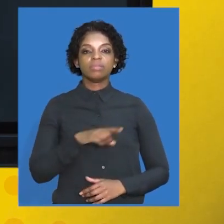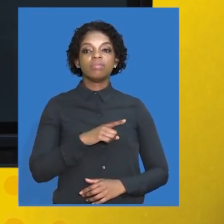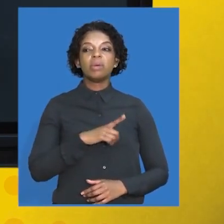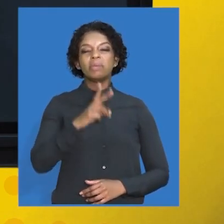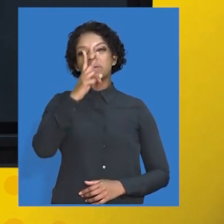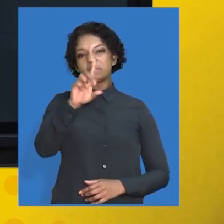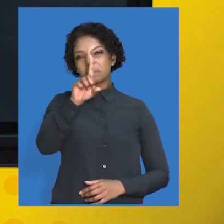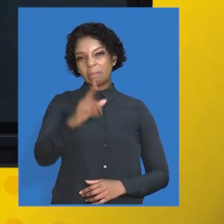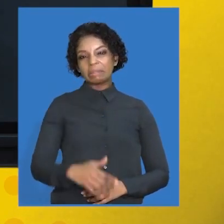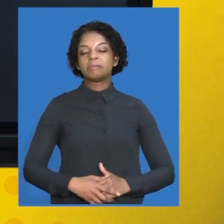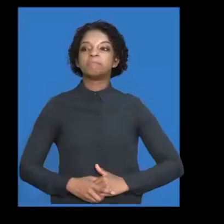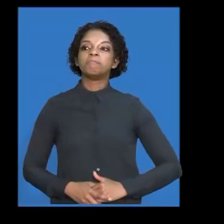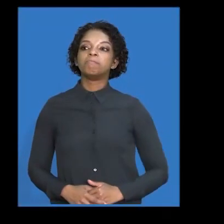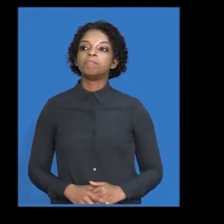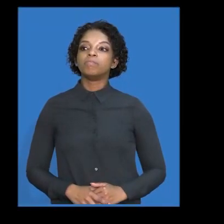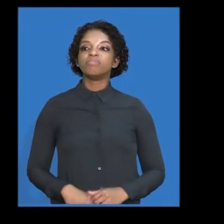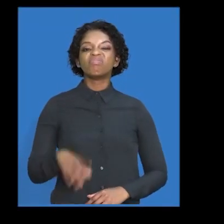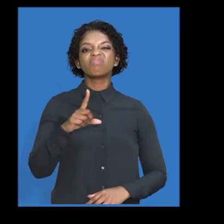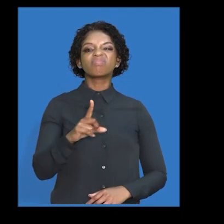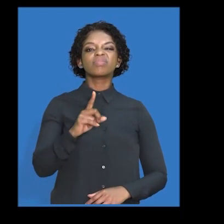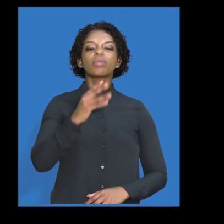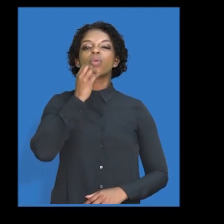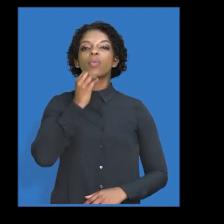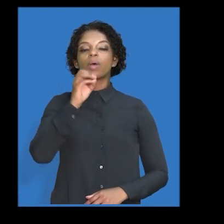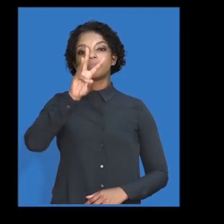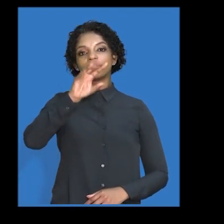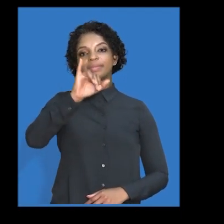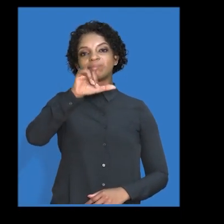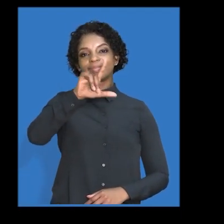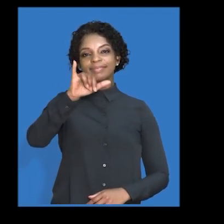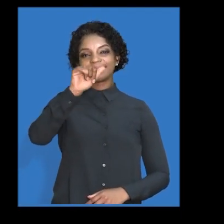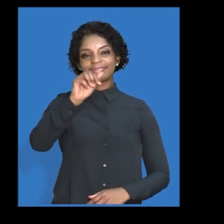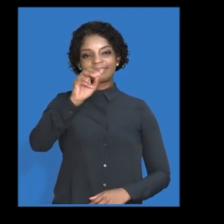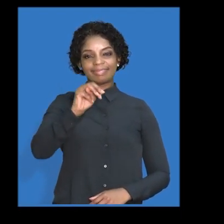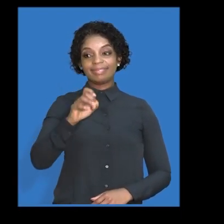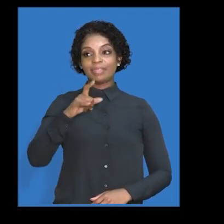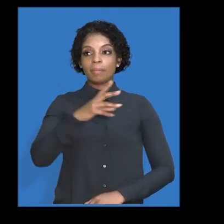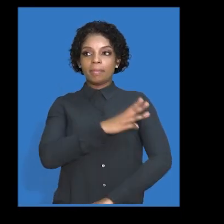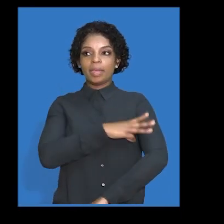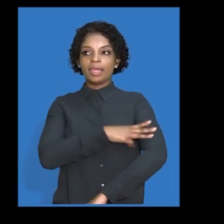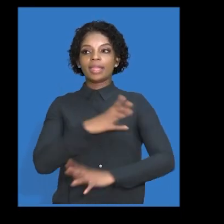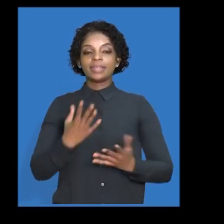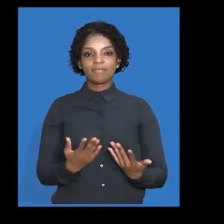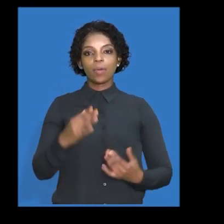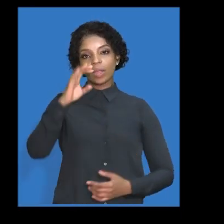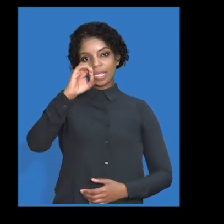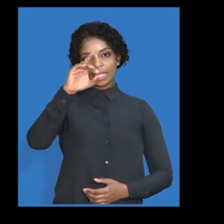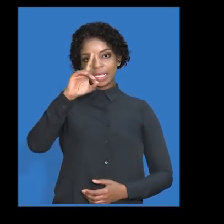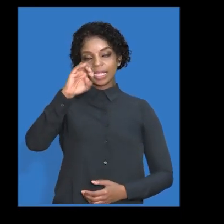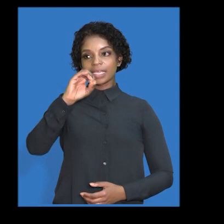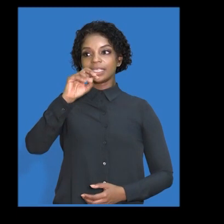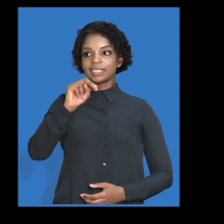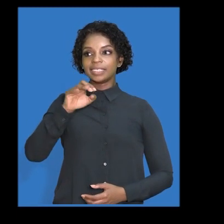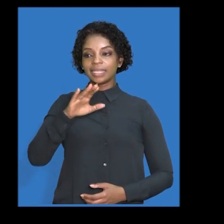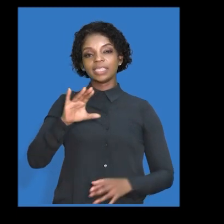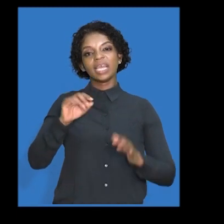look at our first question. So William, the manager of Eden Supermarkets, applies the leadership style when delegating